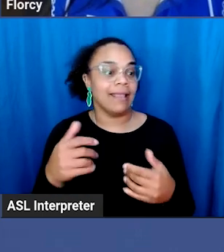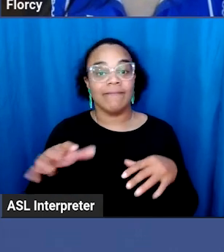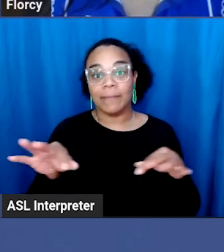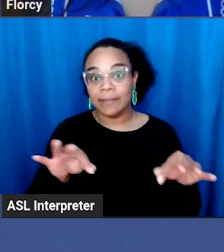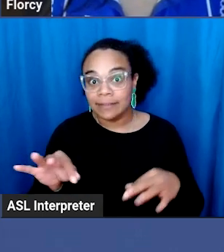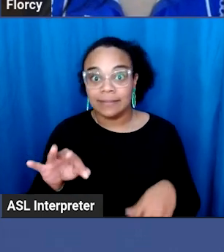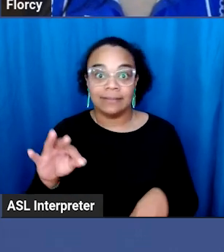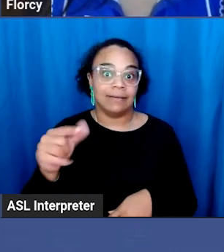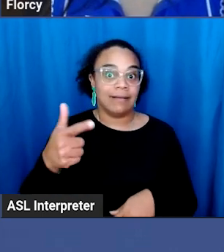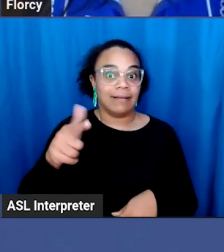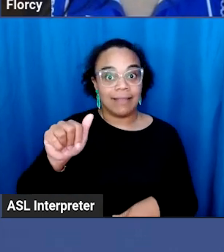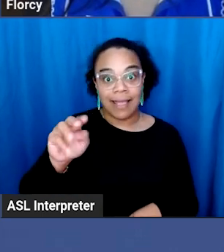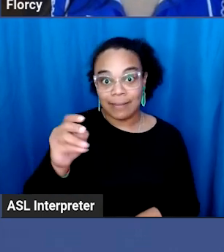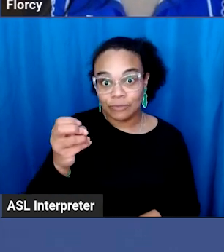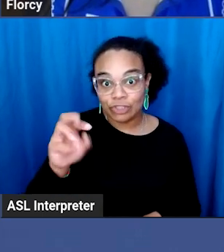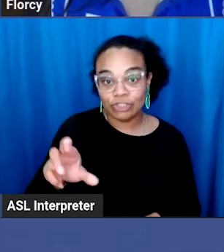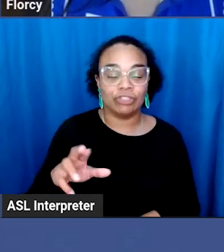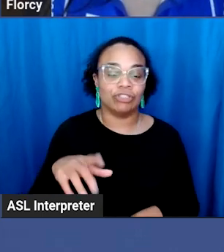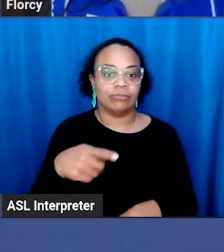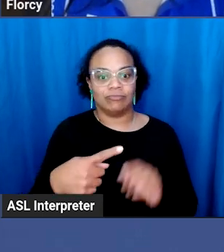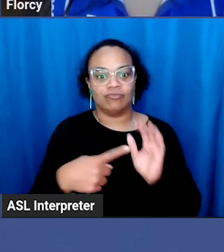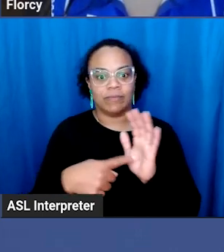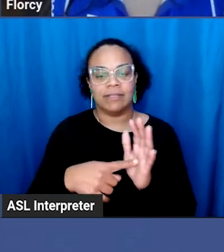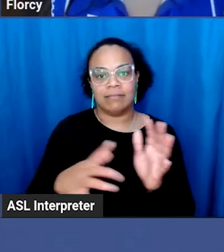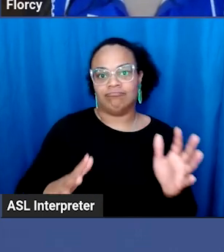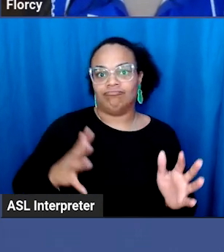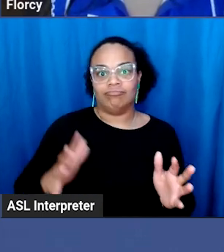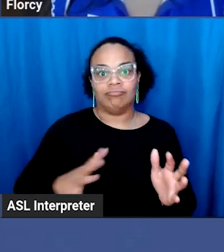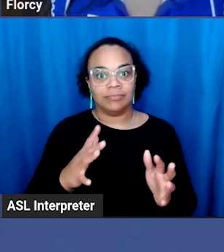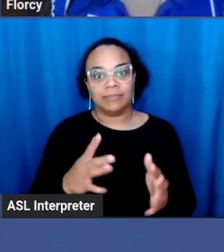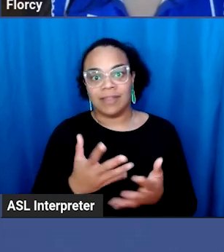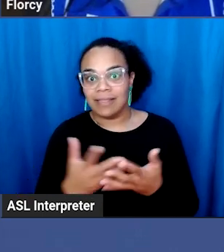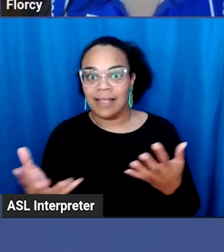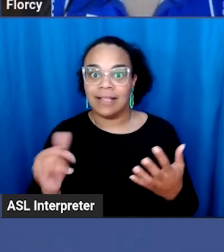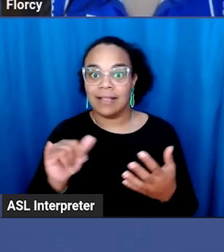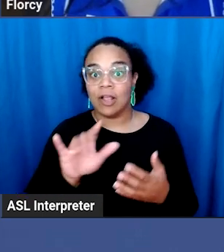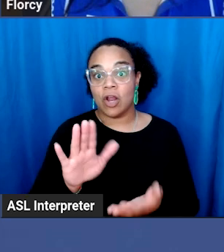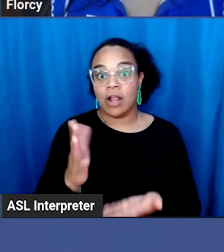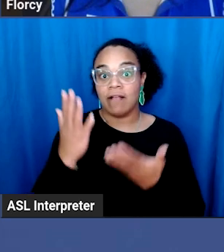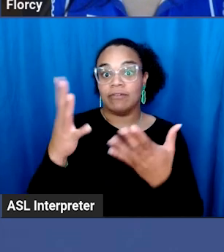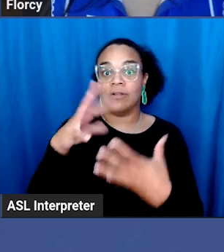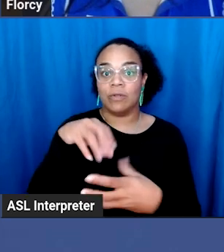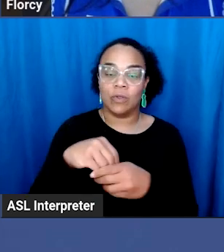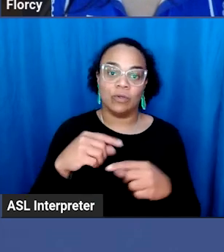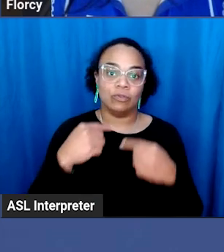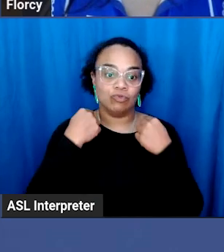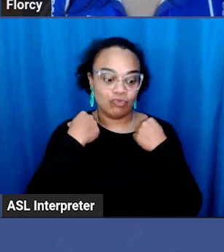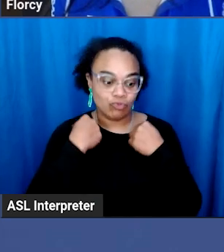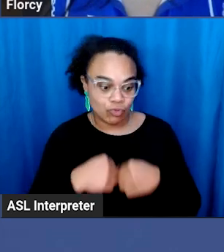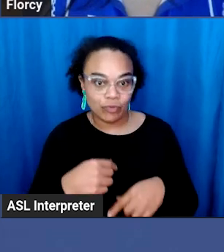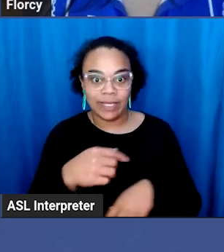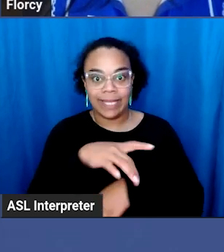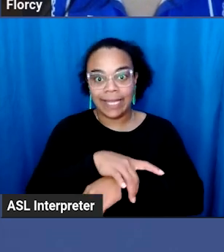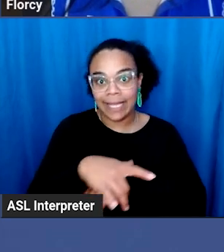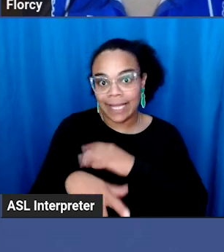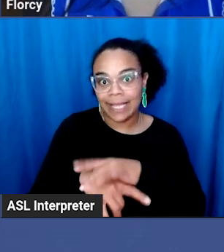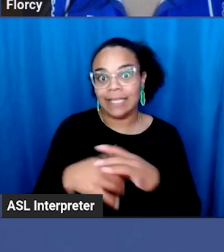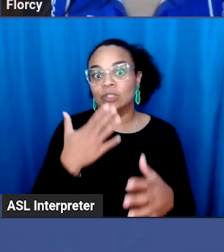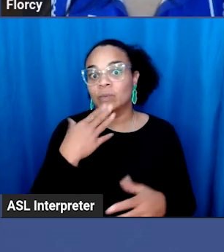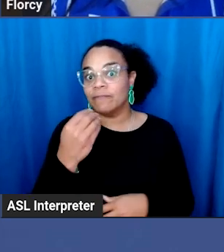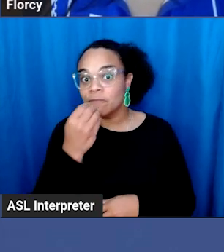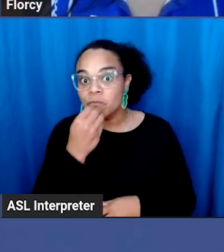she's represented by luxurious things. Like some of her offerings do include like jewelry, sweet foods, like